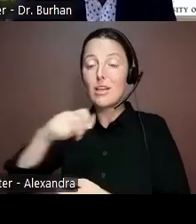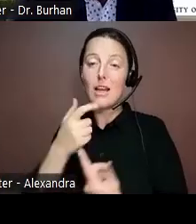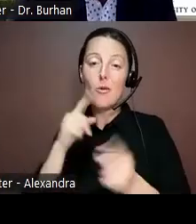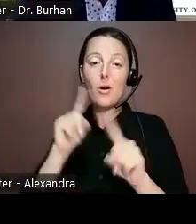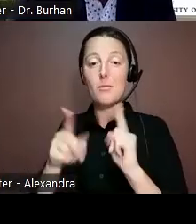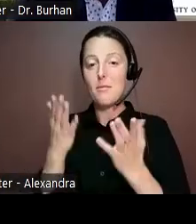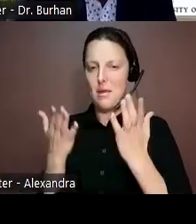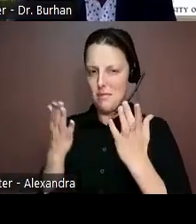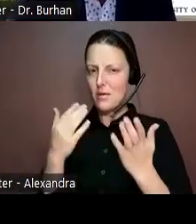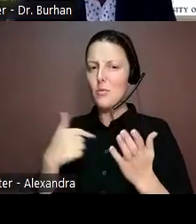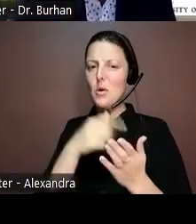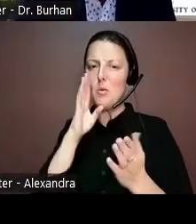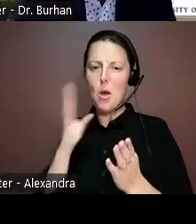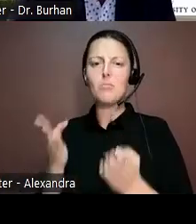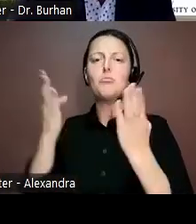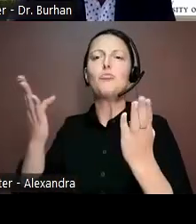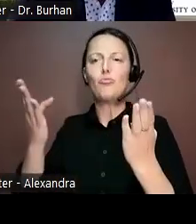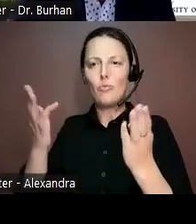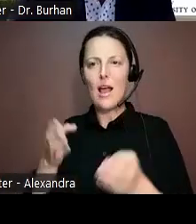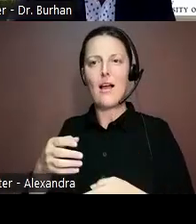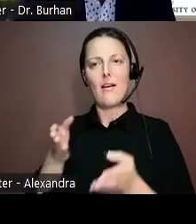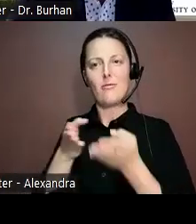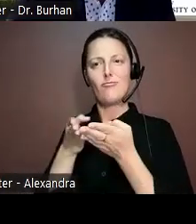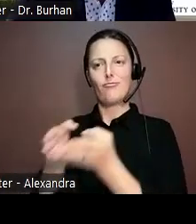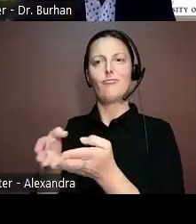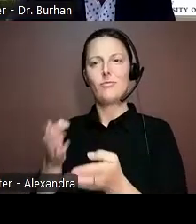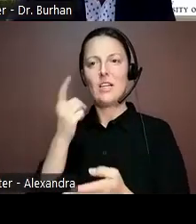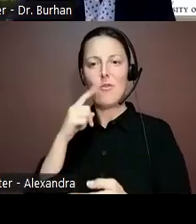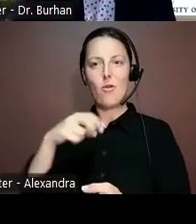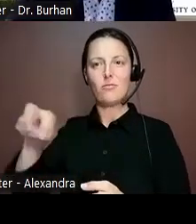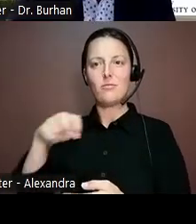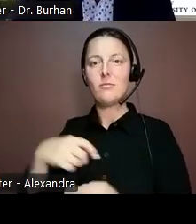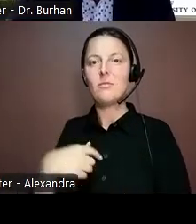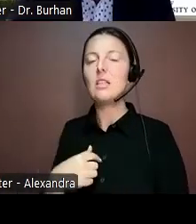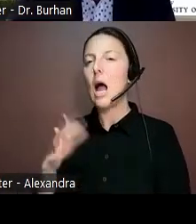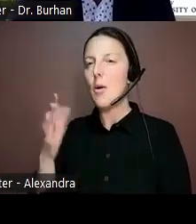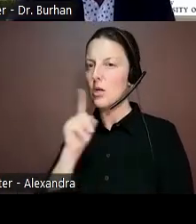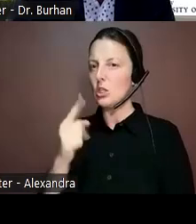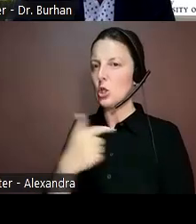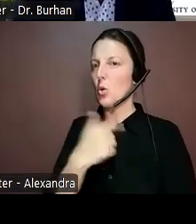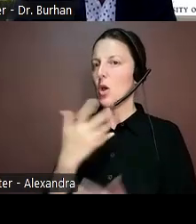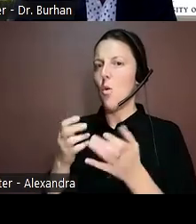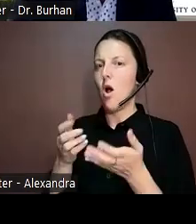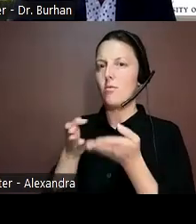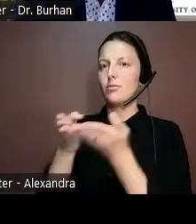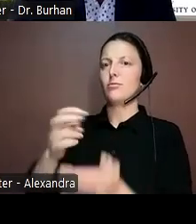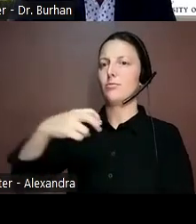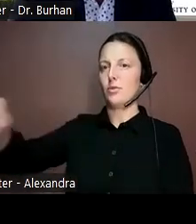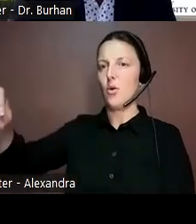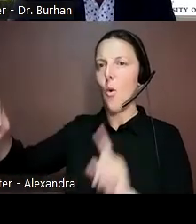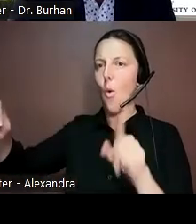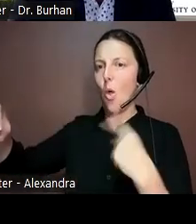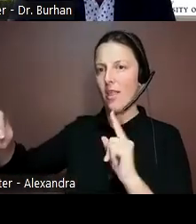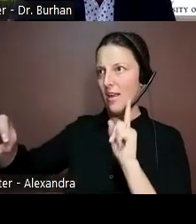collaboration. I'm pretty sure we'd only want it to go one way, but I'm not really sure. Any other questions here in the